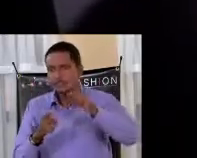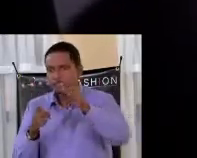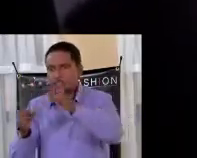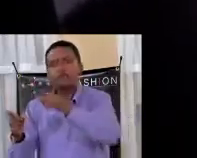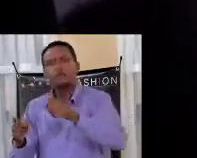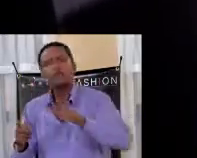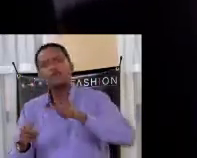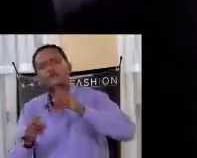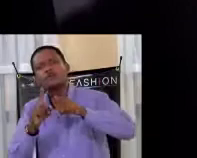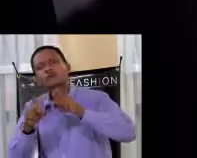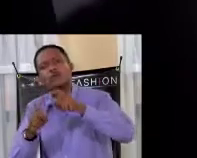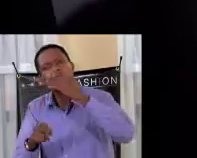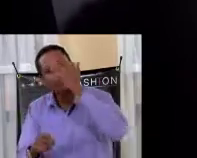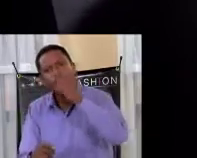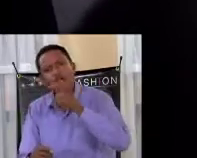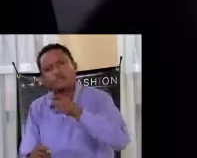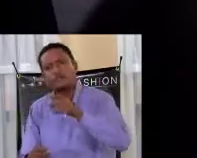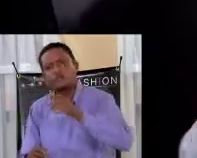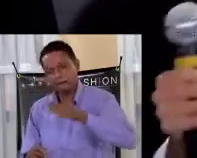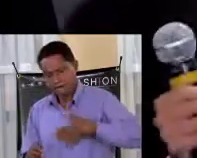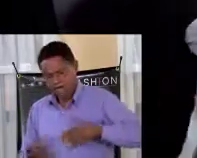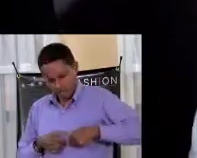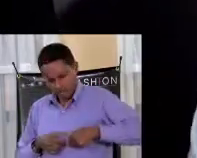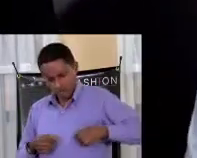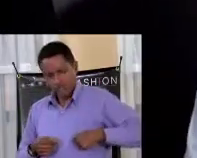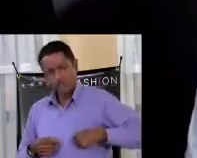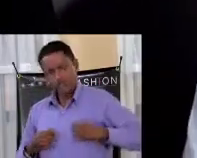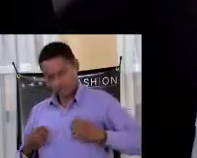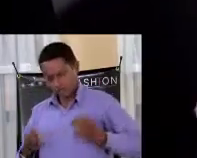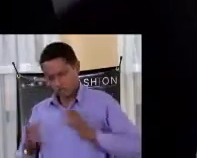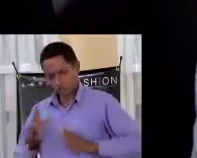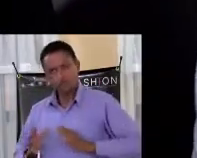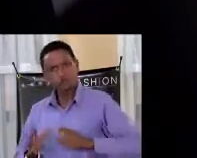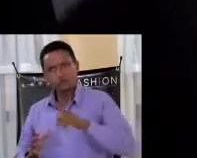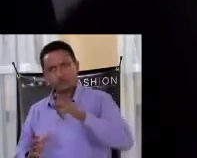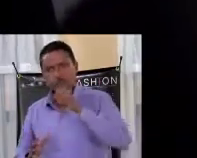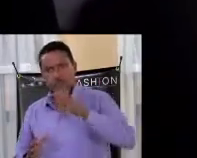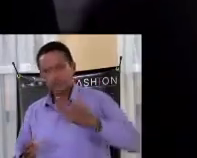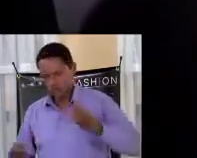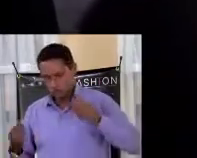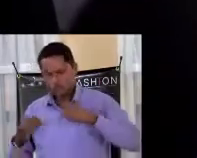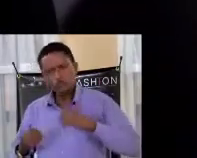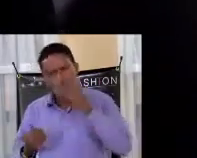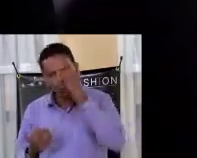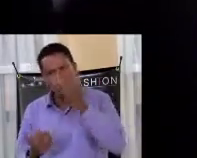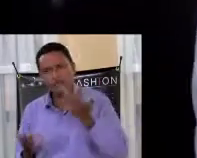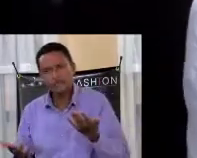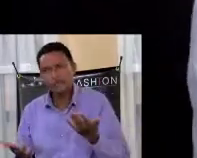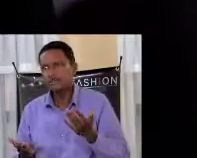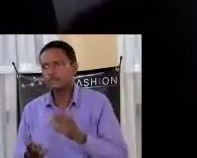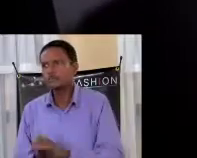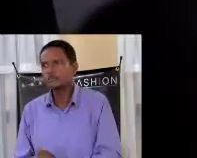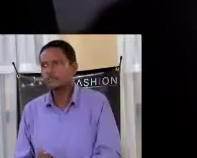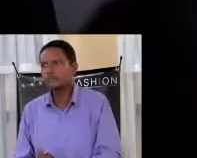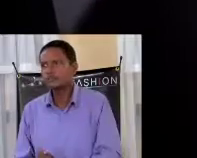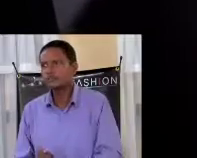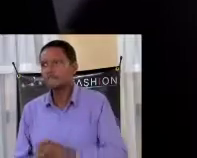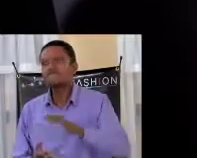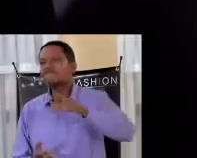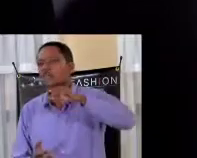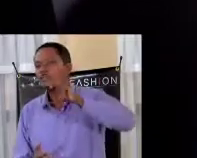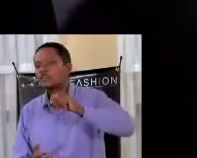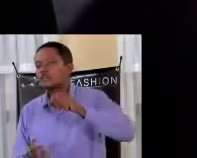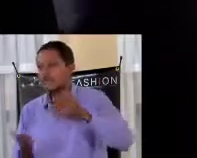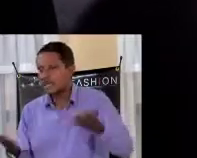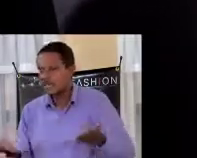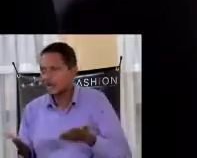What is it about it they don't like? In other words, embrace the haters. Local people are the first people to crash down. We ain't going local, we are